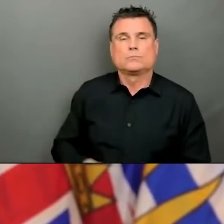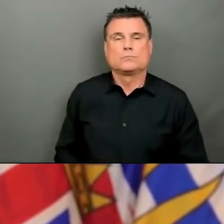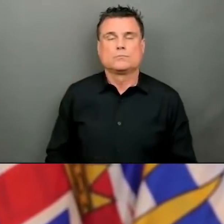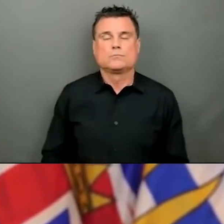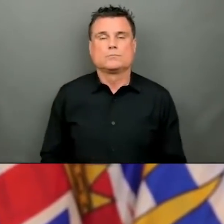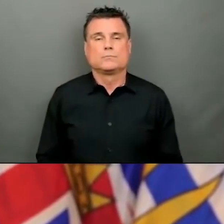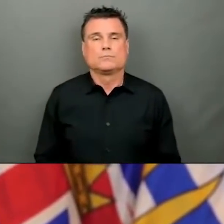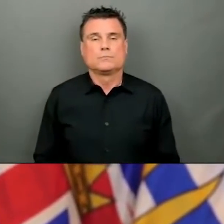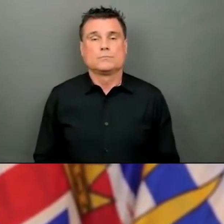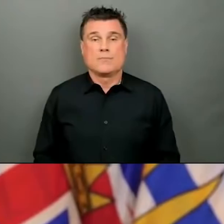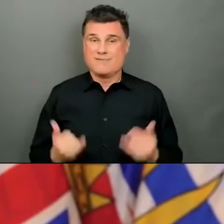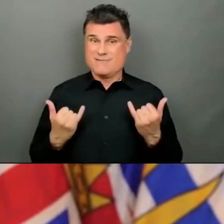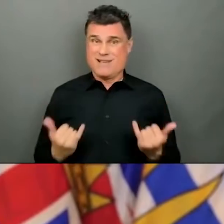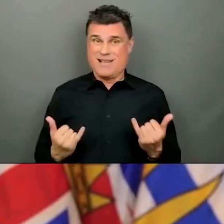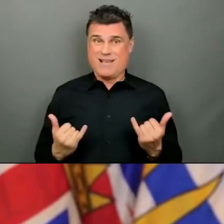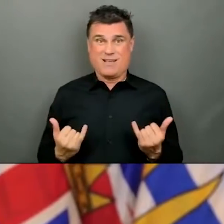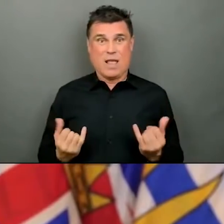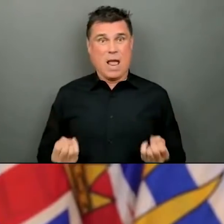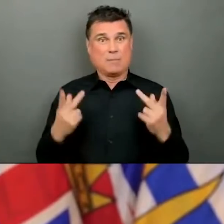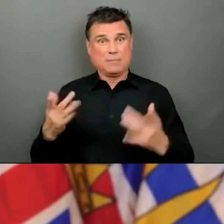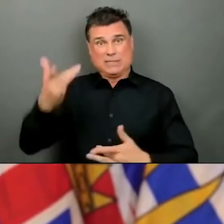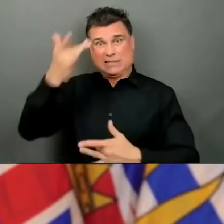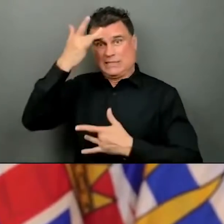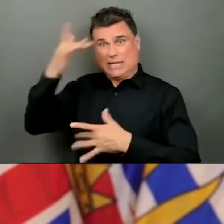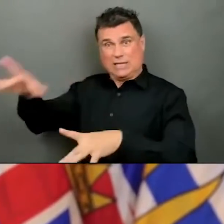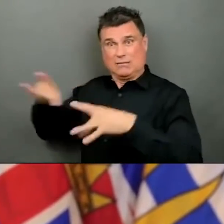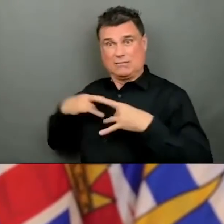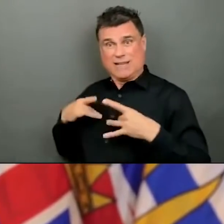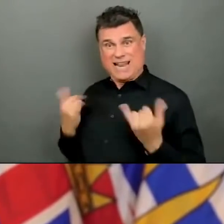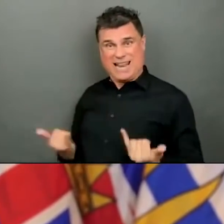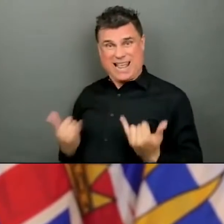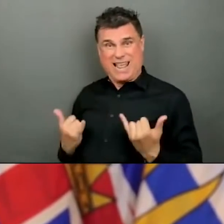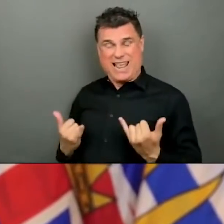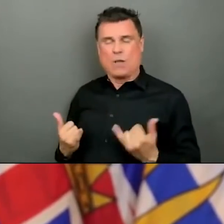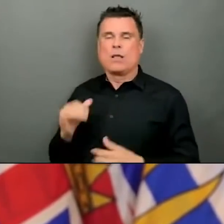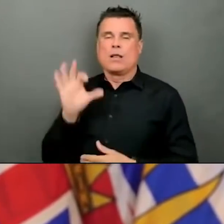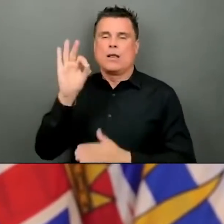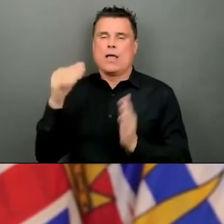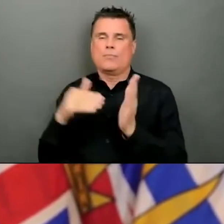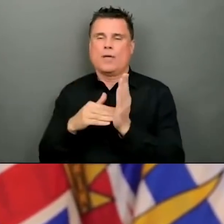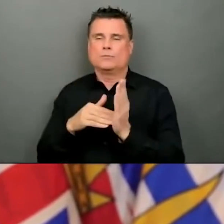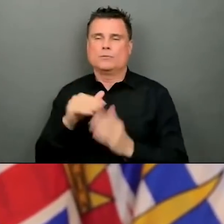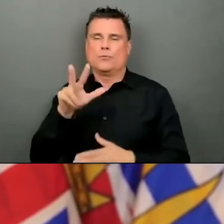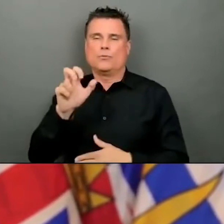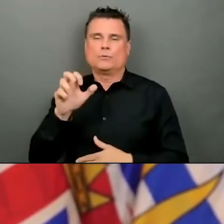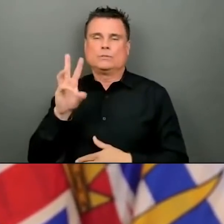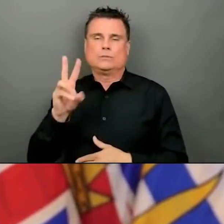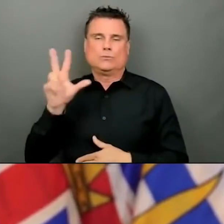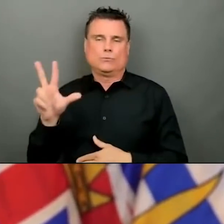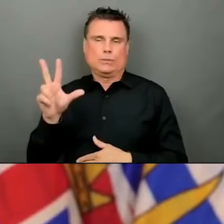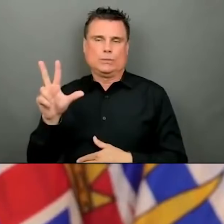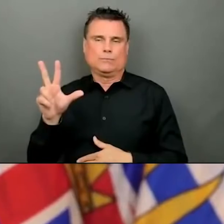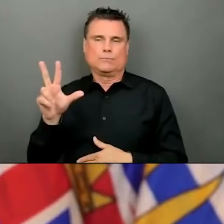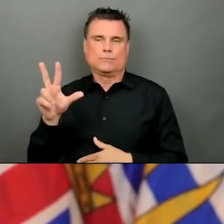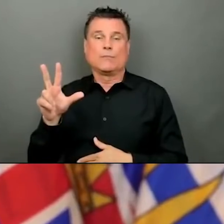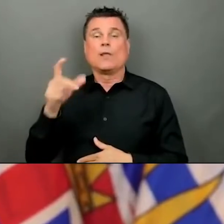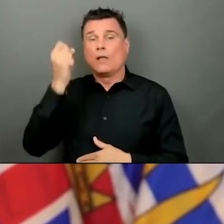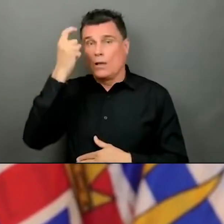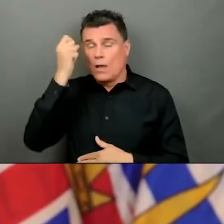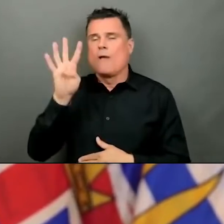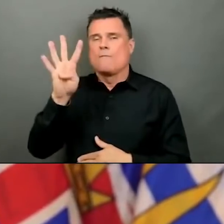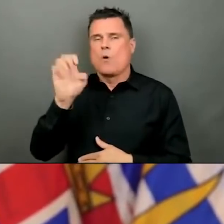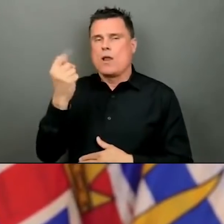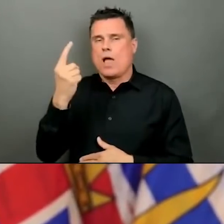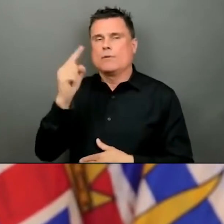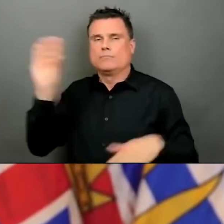9,353 active cases across the province, of whom 441 are currently in hospital,